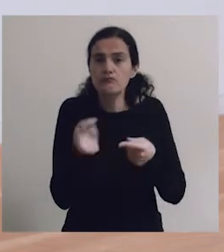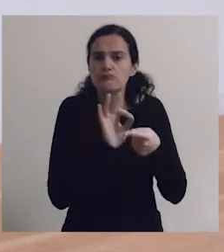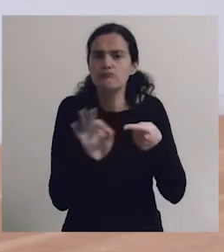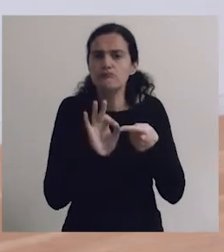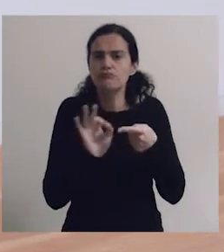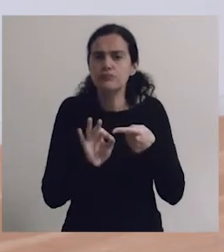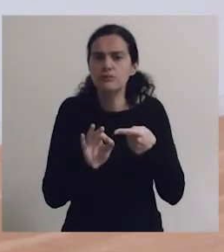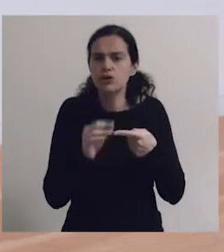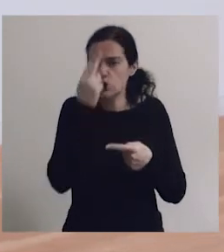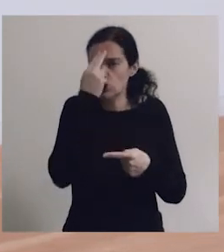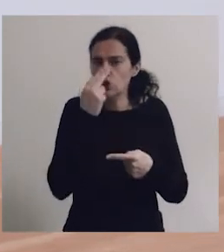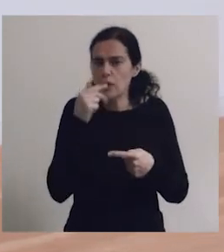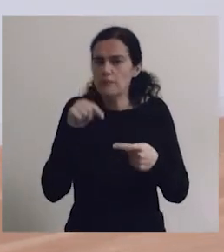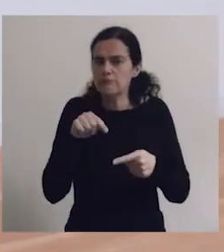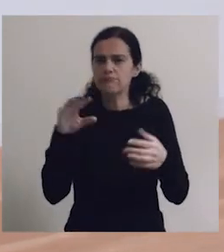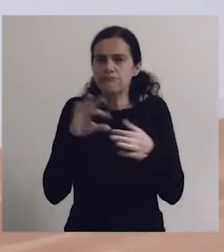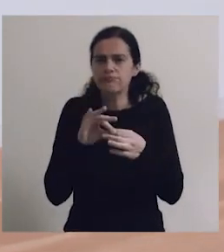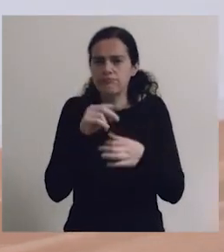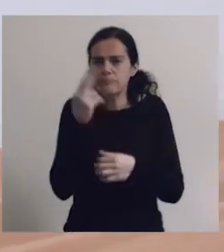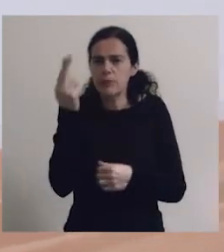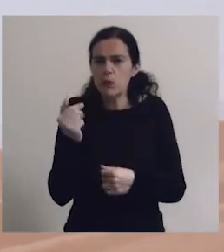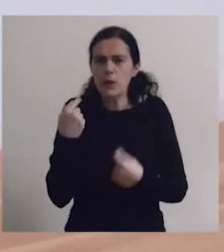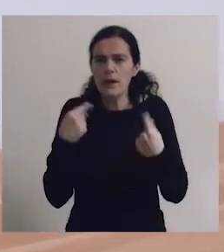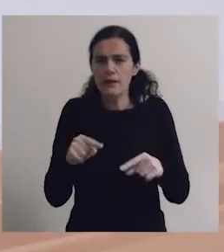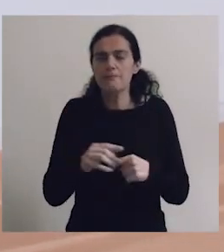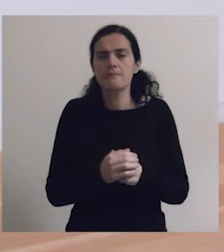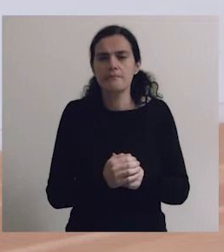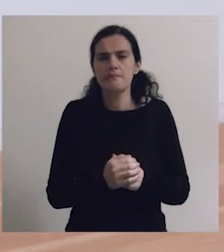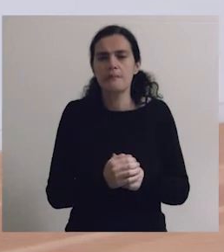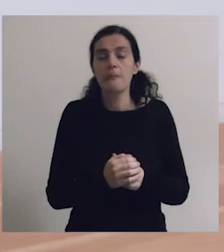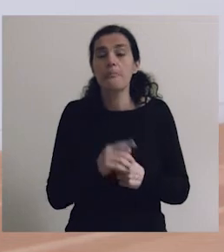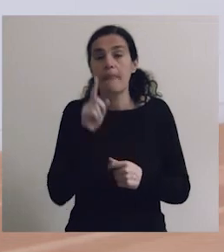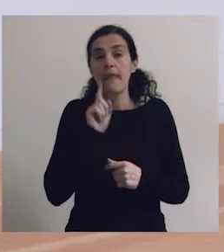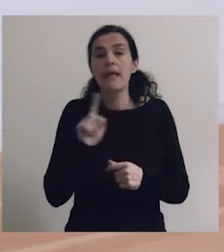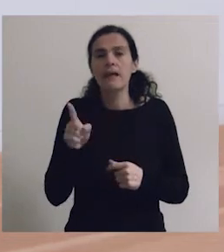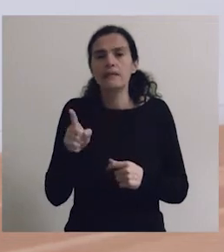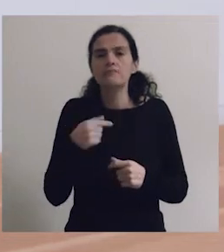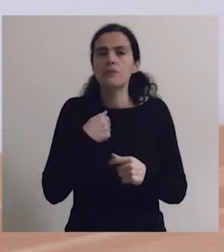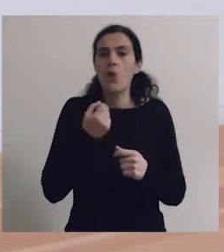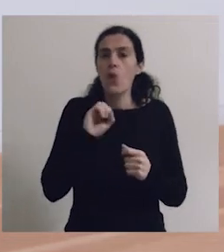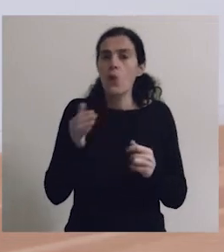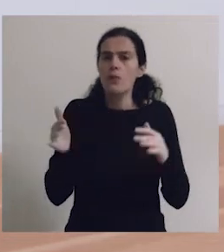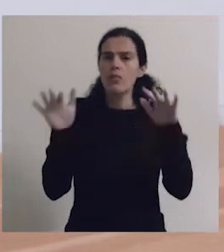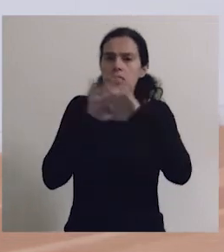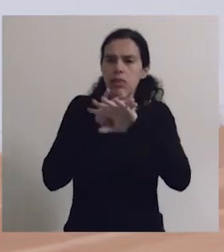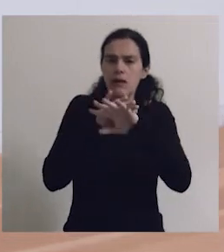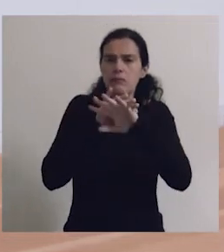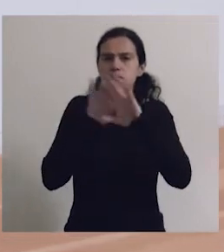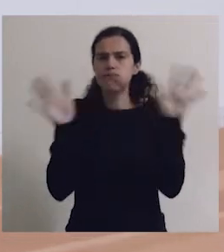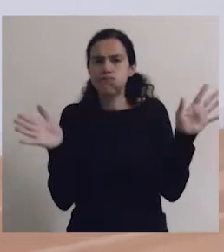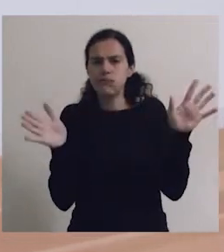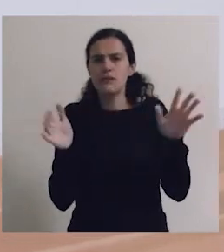entire specific history of painting that she is either